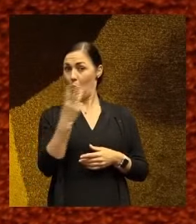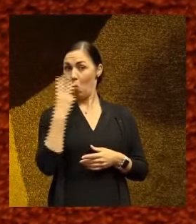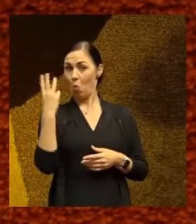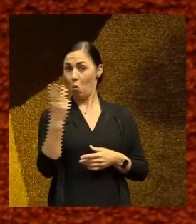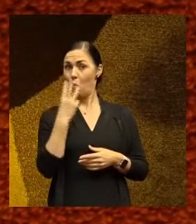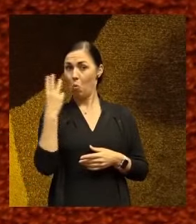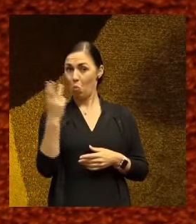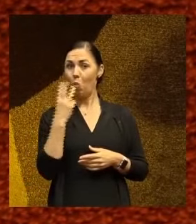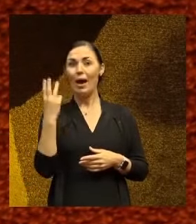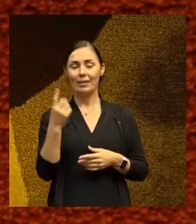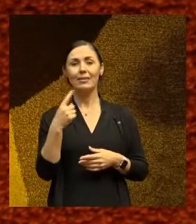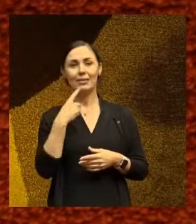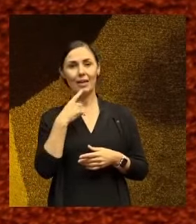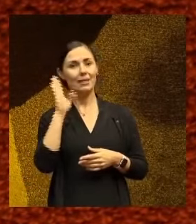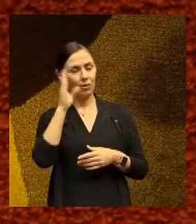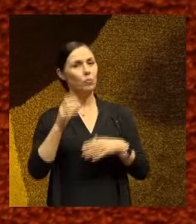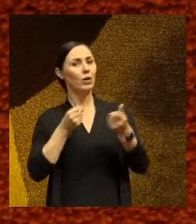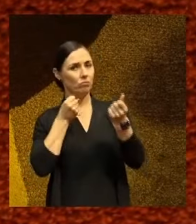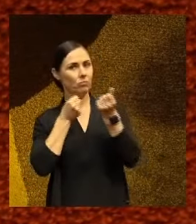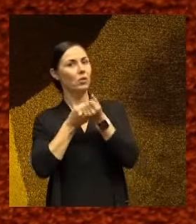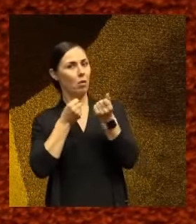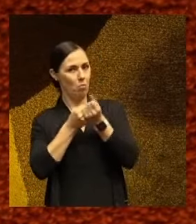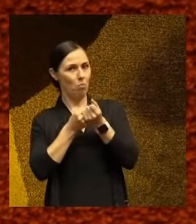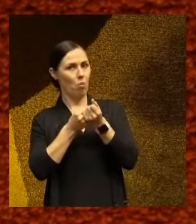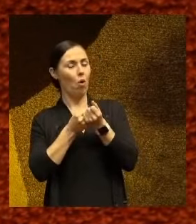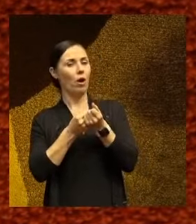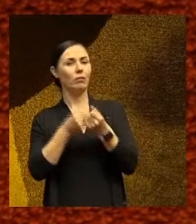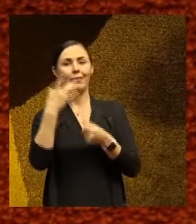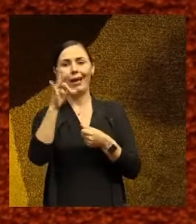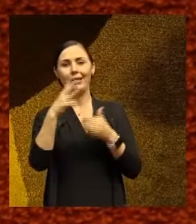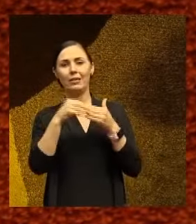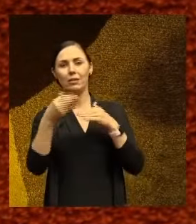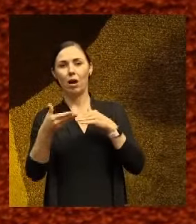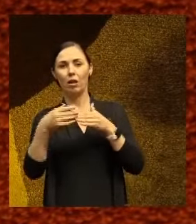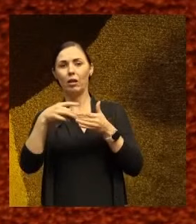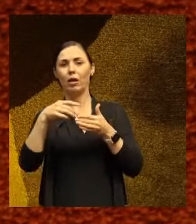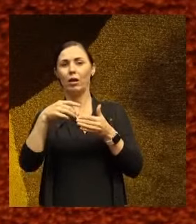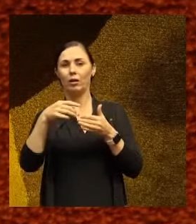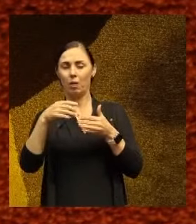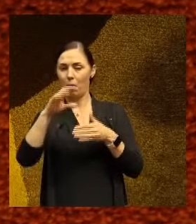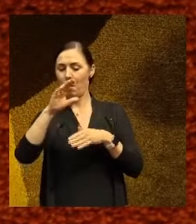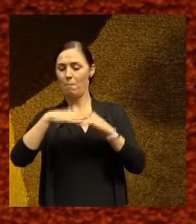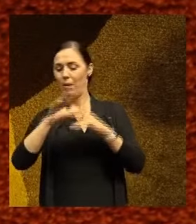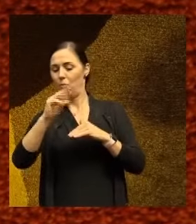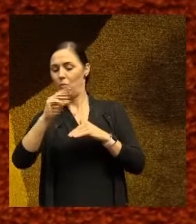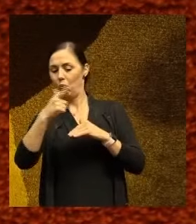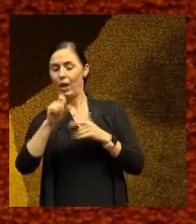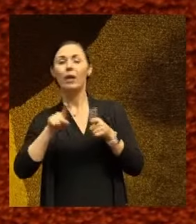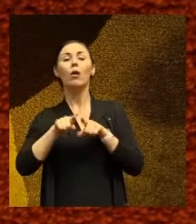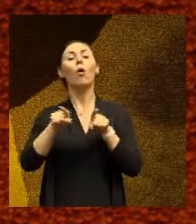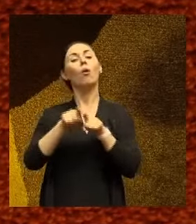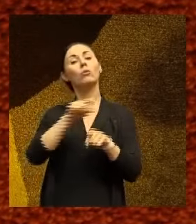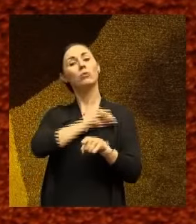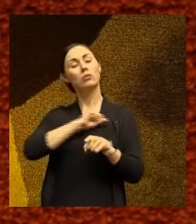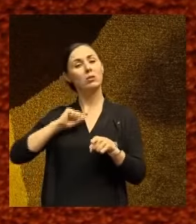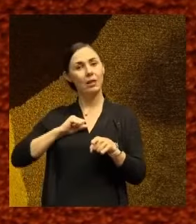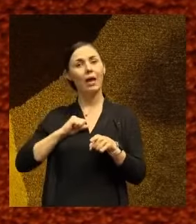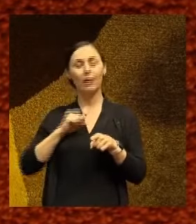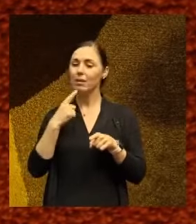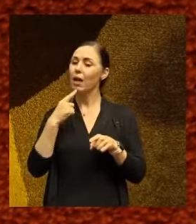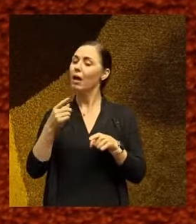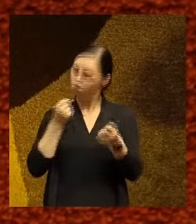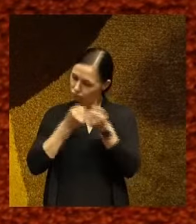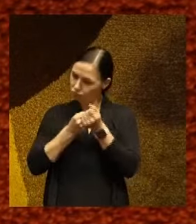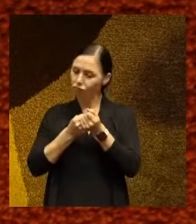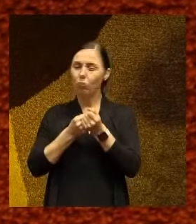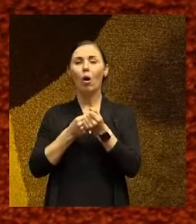rostrum he supports an $18 minimum wage. Today, the Senate is holding a hearing on a bill that would raise the minimum wage